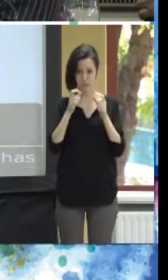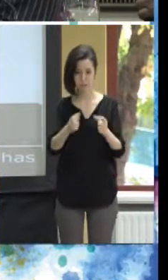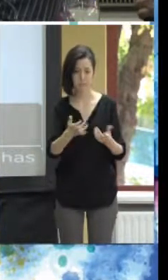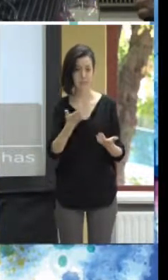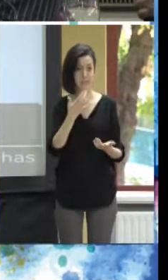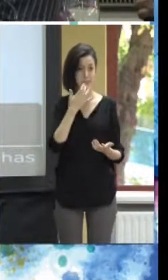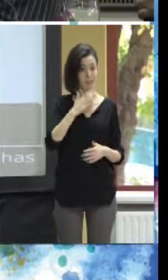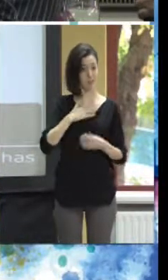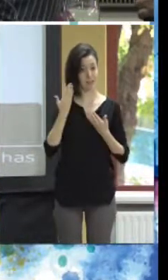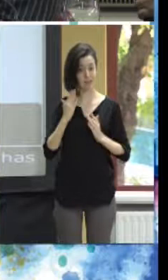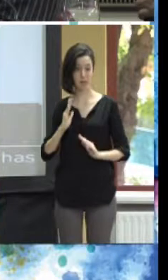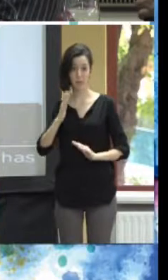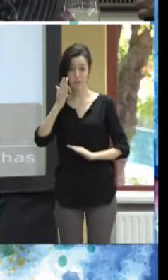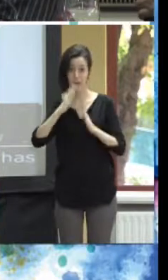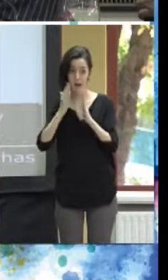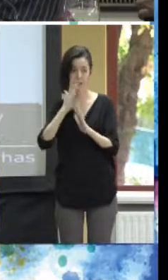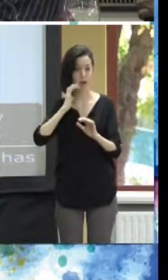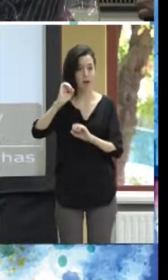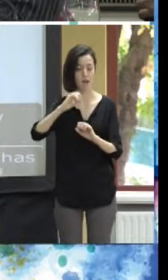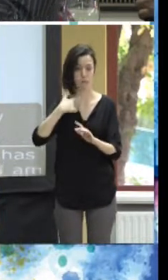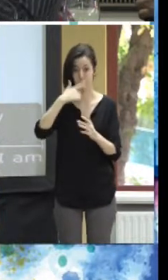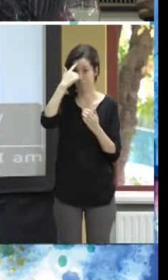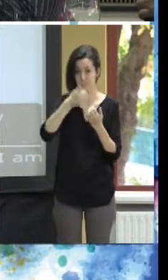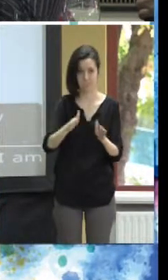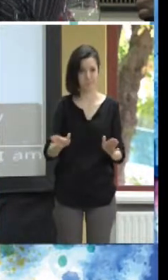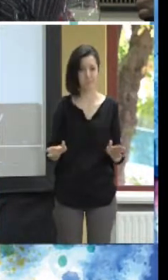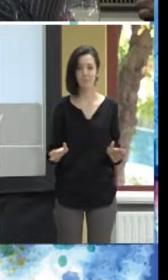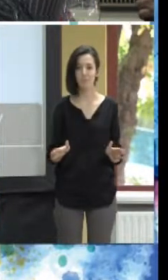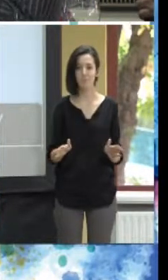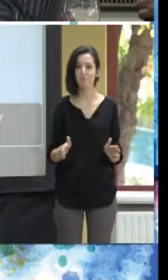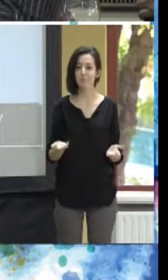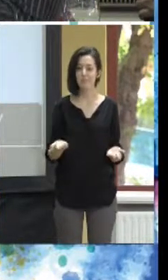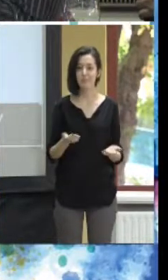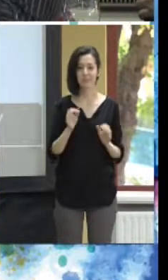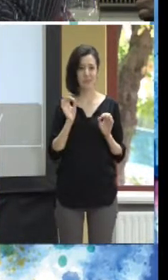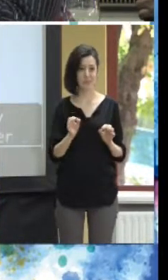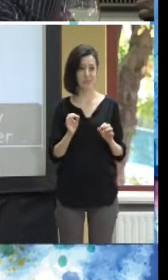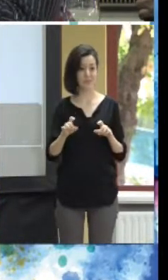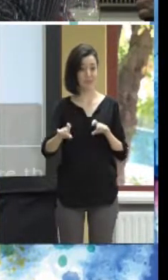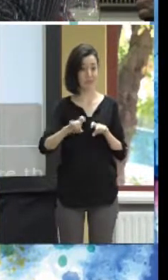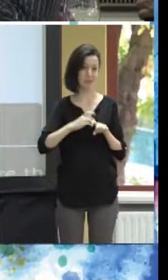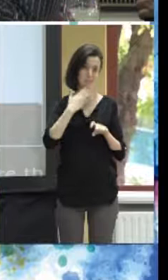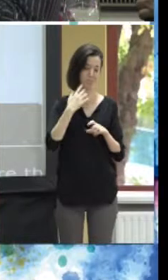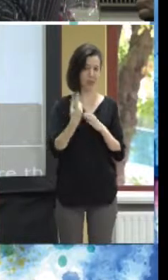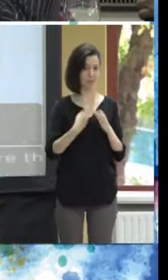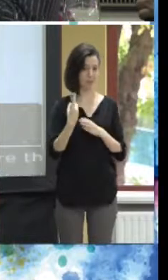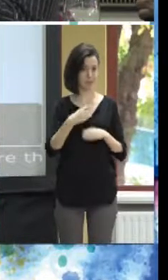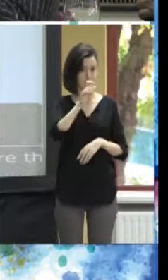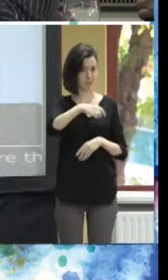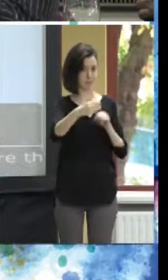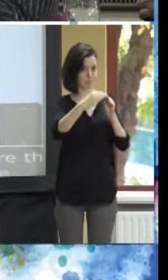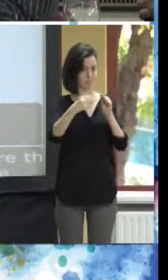And so I think that a lot of people share that expression or impression, and so therefore I decided to build something based